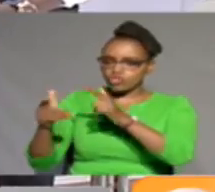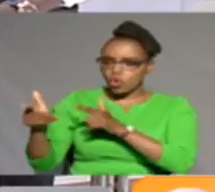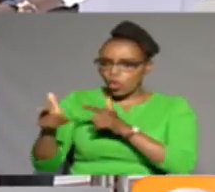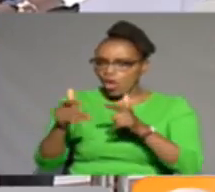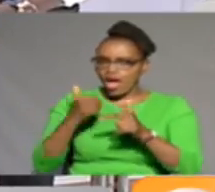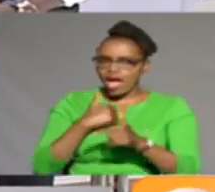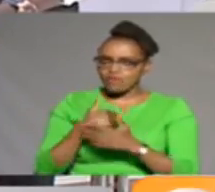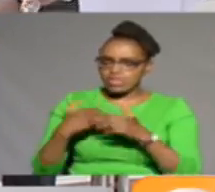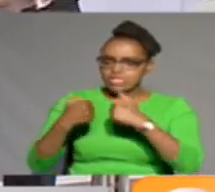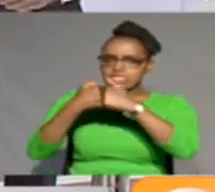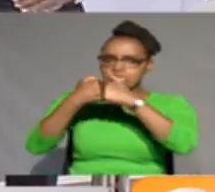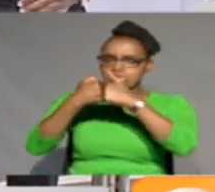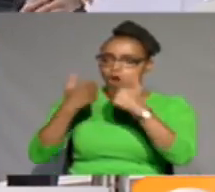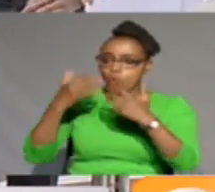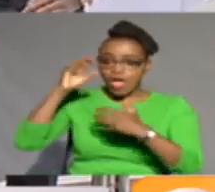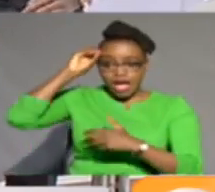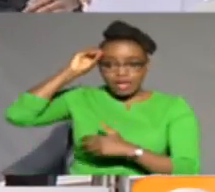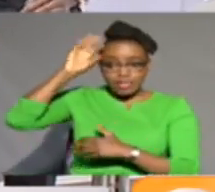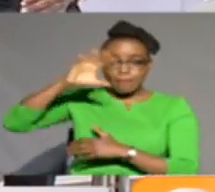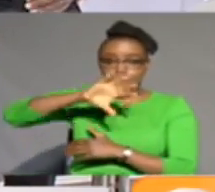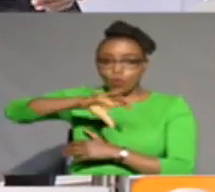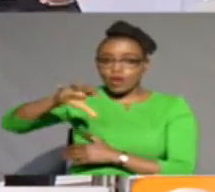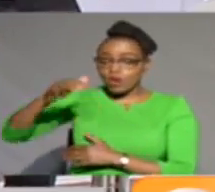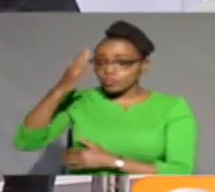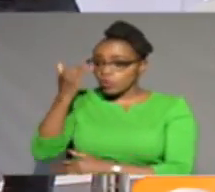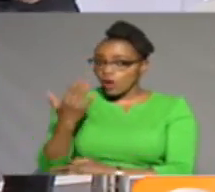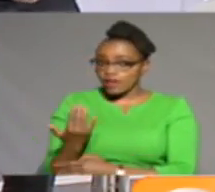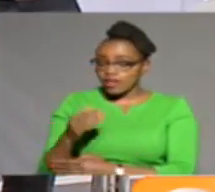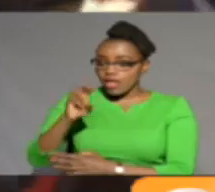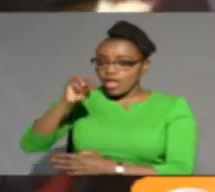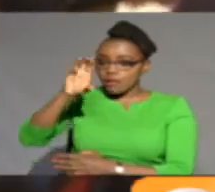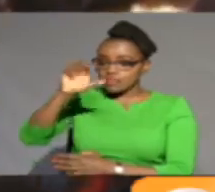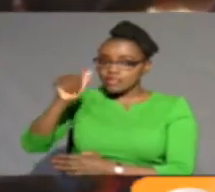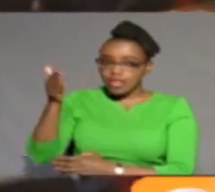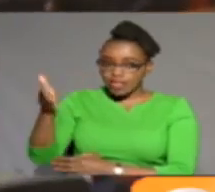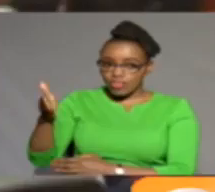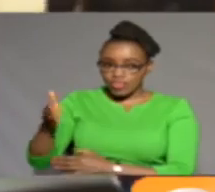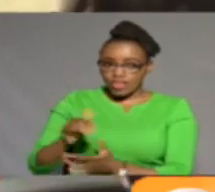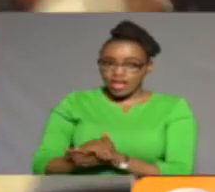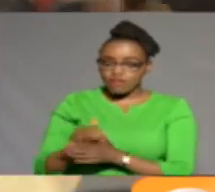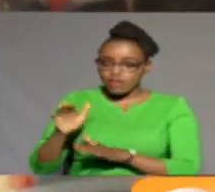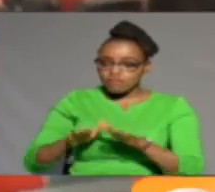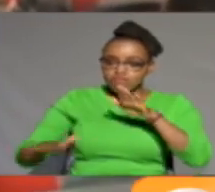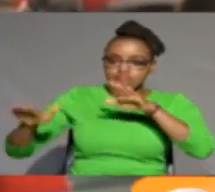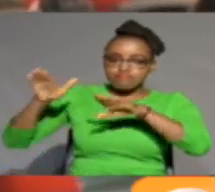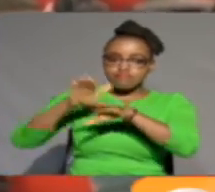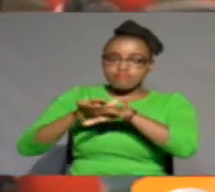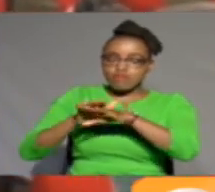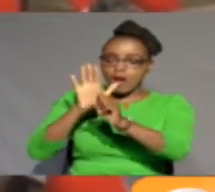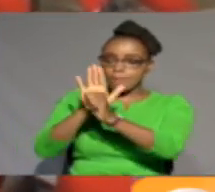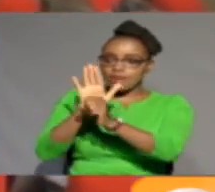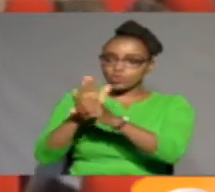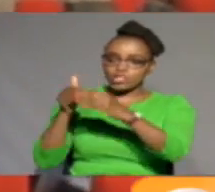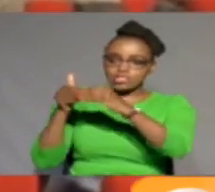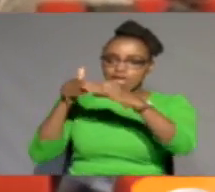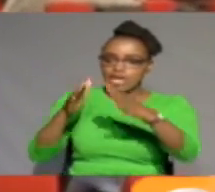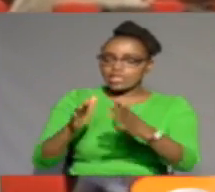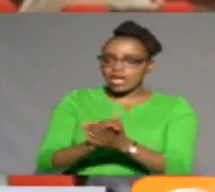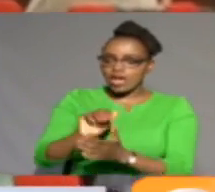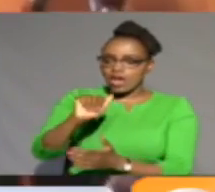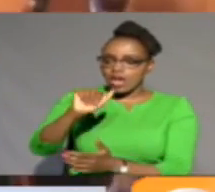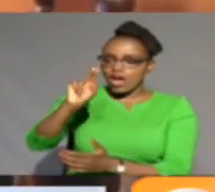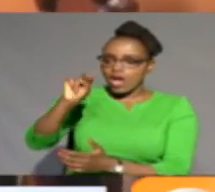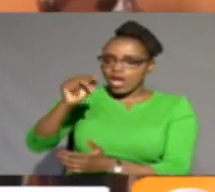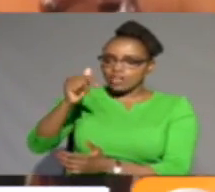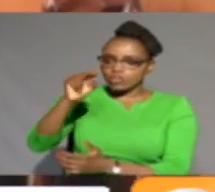There's a standoff in Kiambu County. So the MCAs there have replaced the kicked out majority leader Anthony